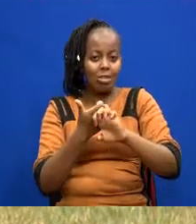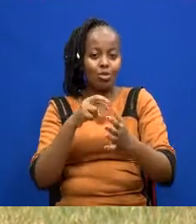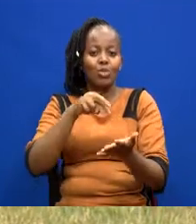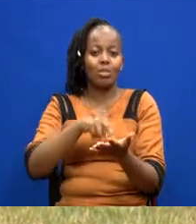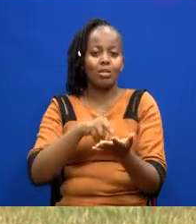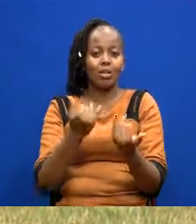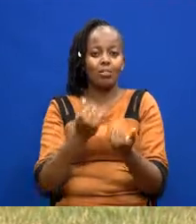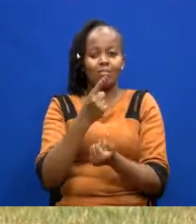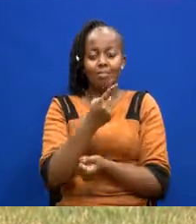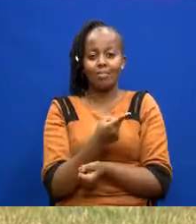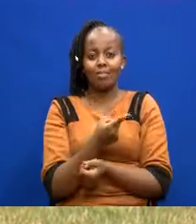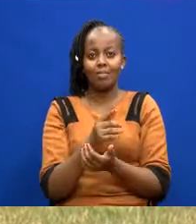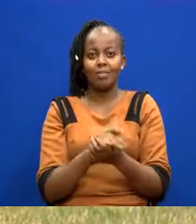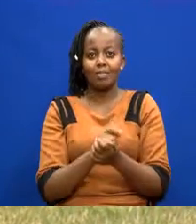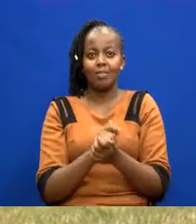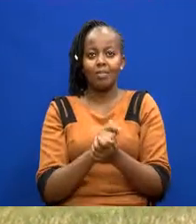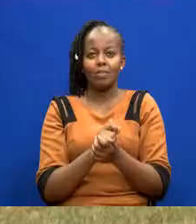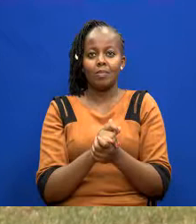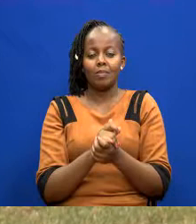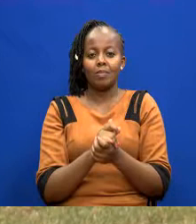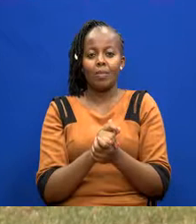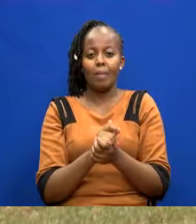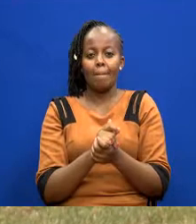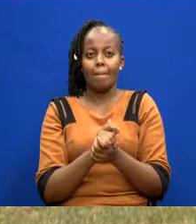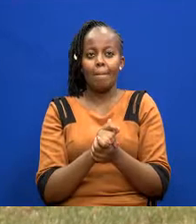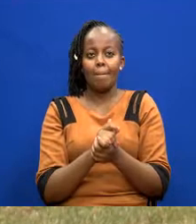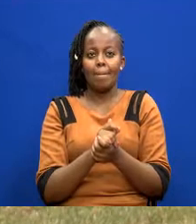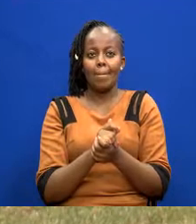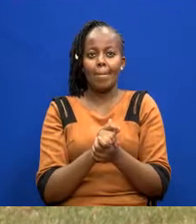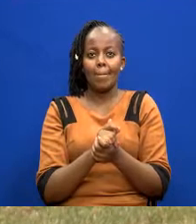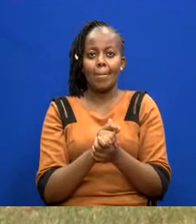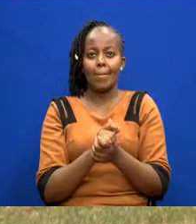Okay, Vincent, you on the switch. Okay, David, ball with you.